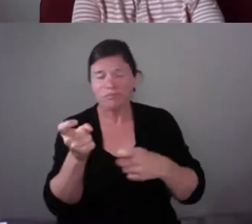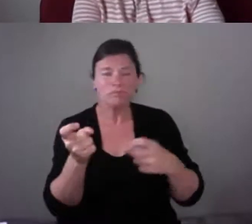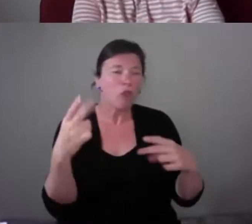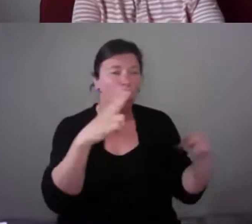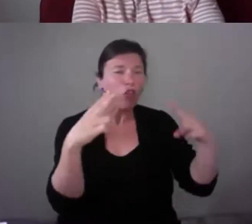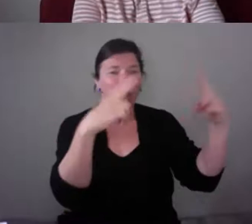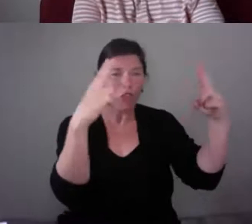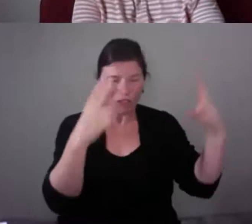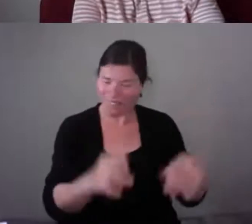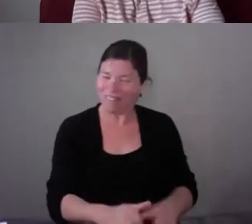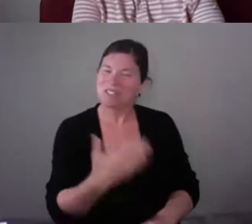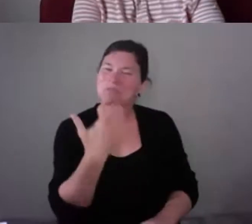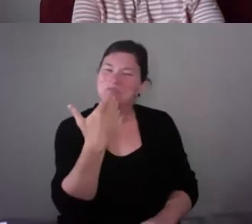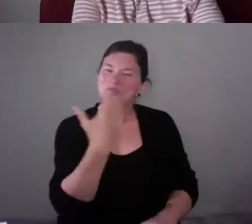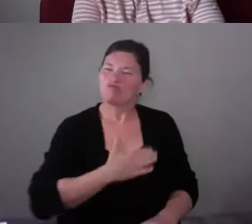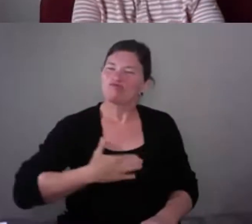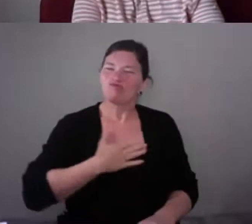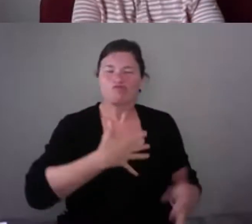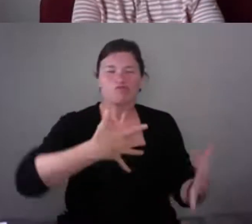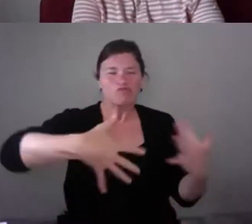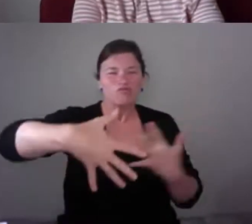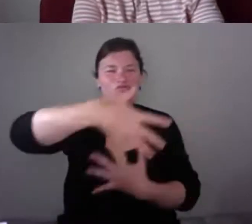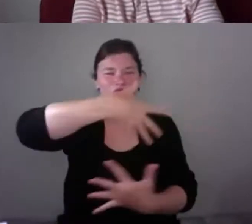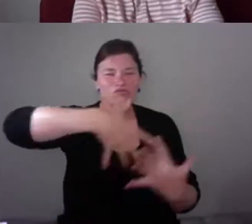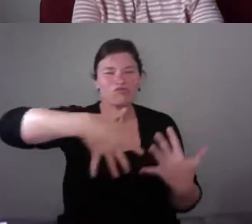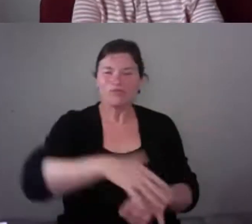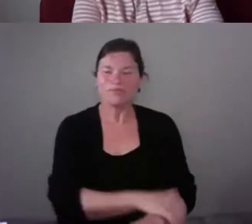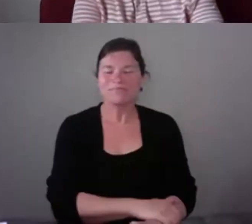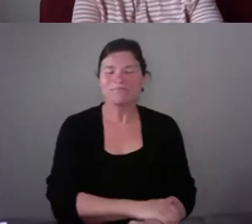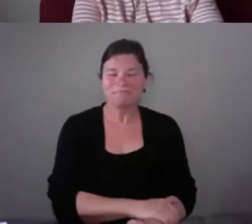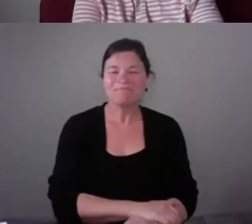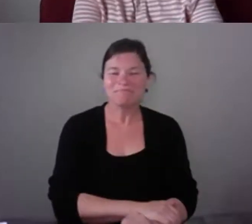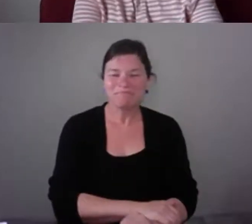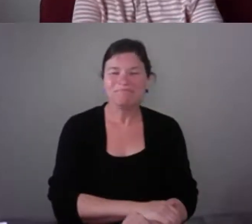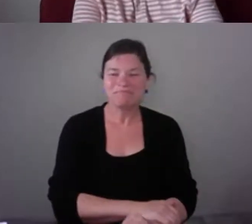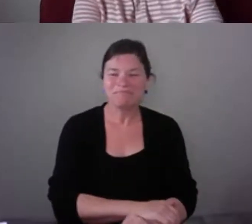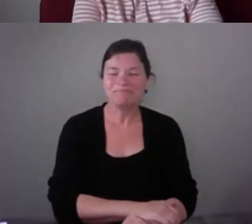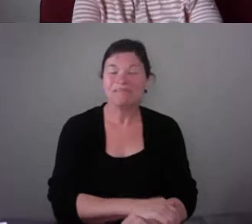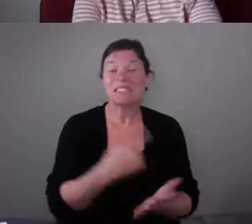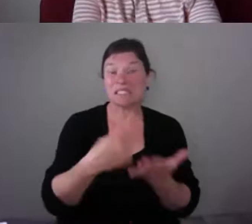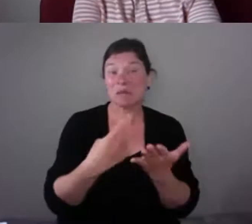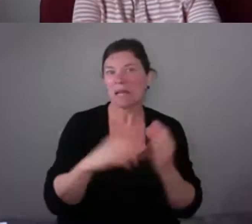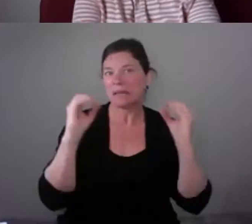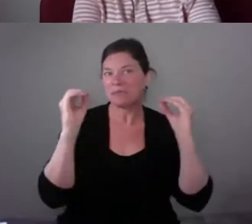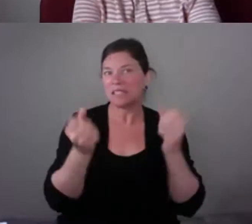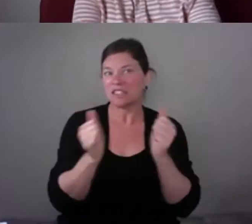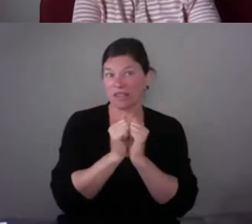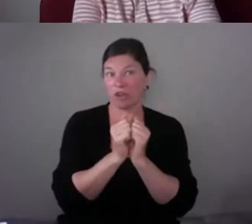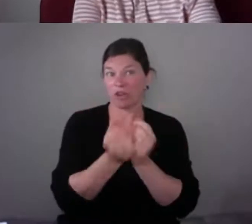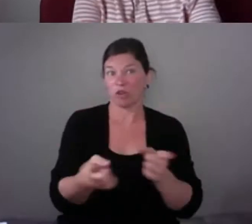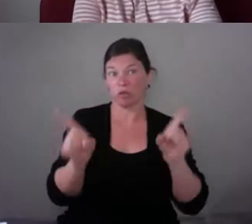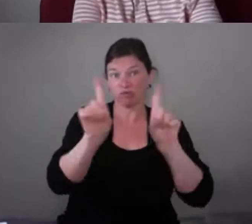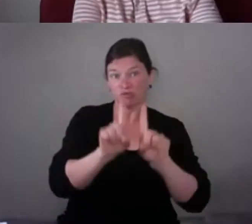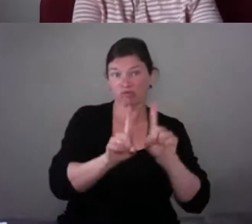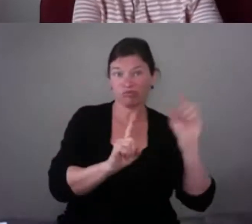We have like a great time of co co on co on teaching. They always say that